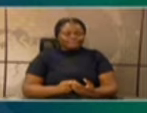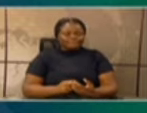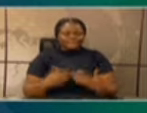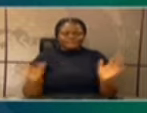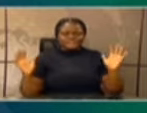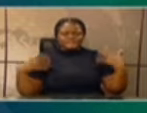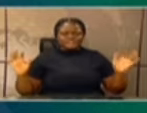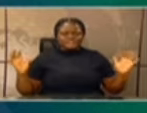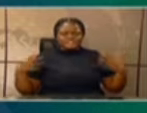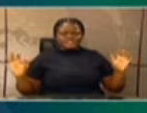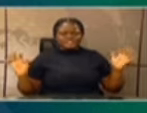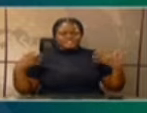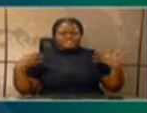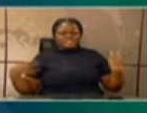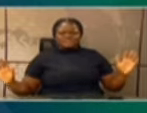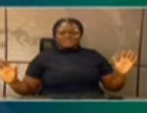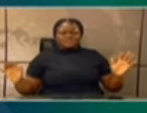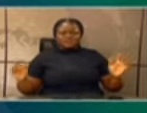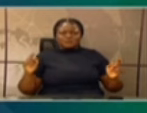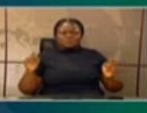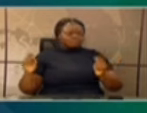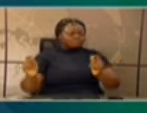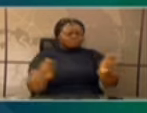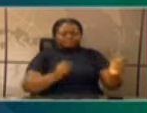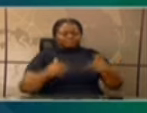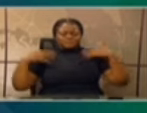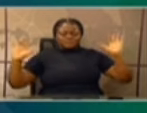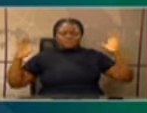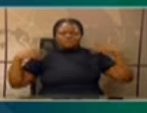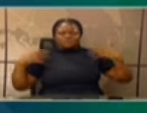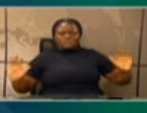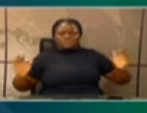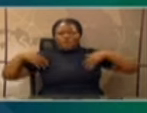Sir. No. I go for Zarum. I actually need a call.